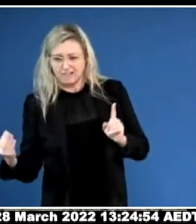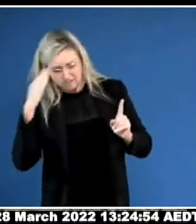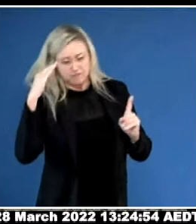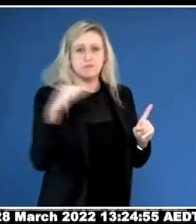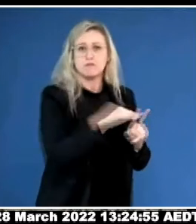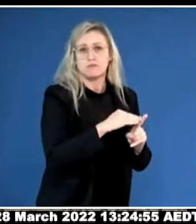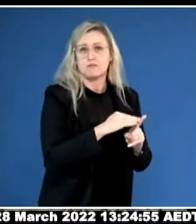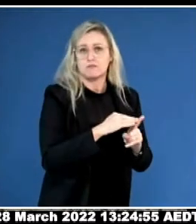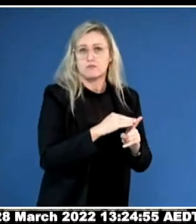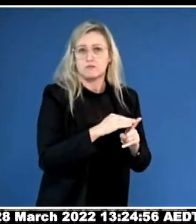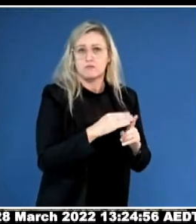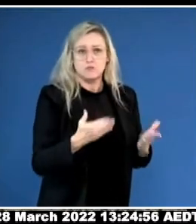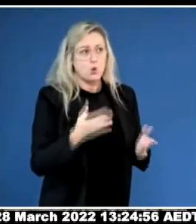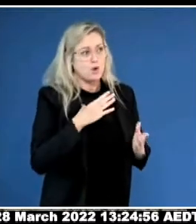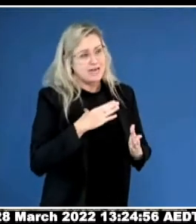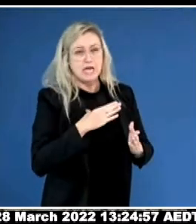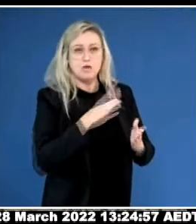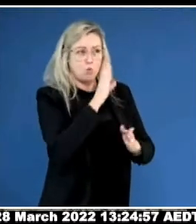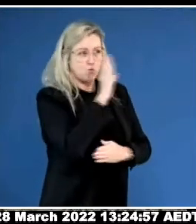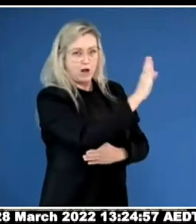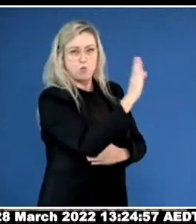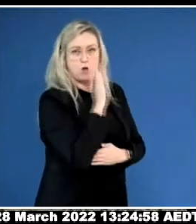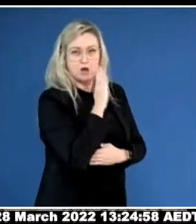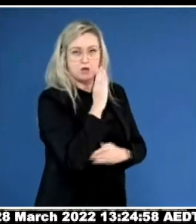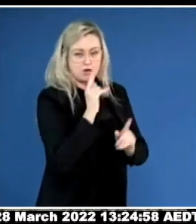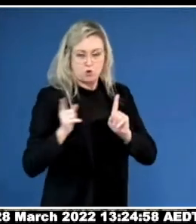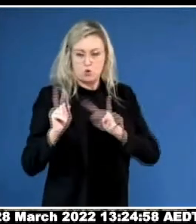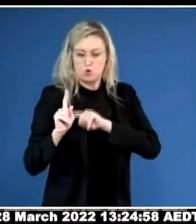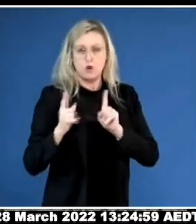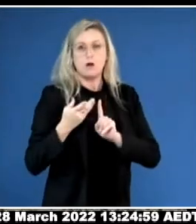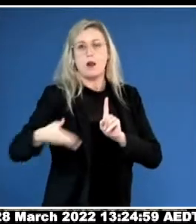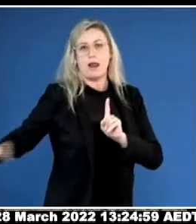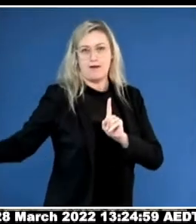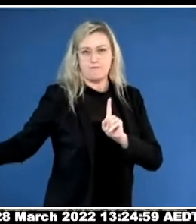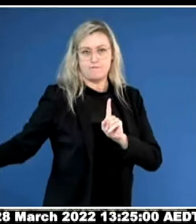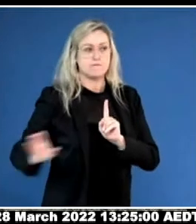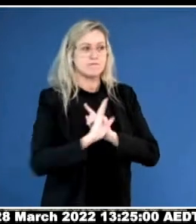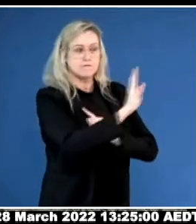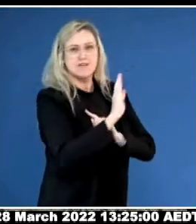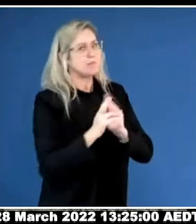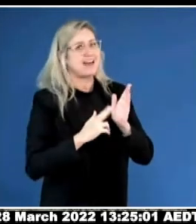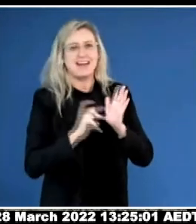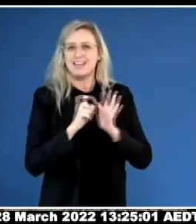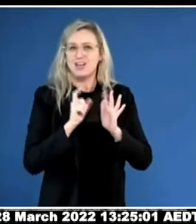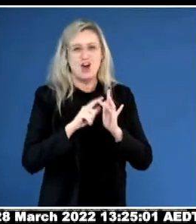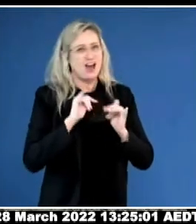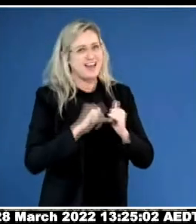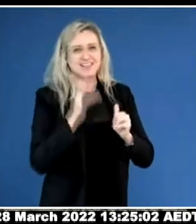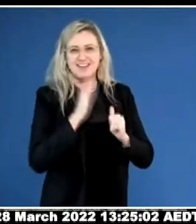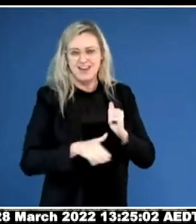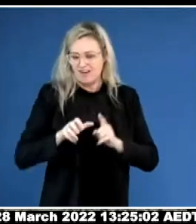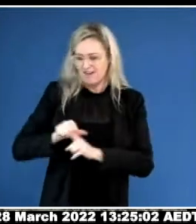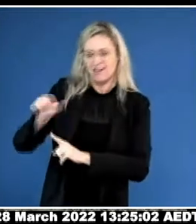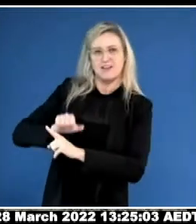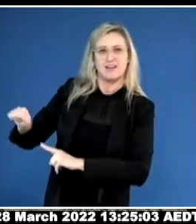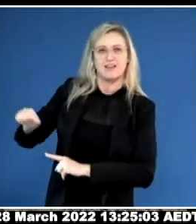sector as risks, but the disability sector, the NDIS, do not identify those things as risk because they don't have that knowledge. So you think